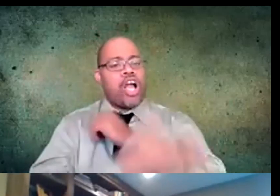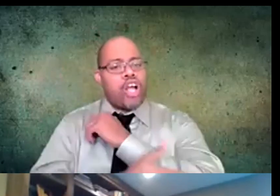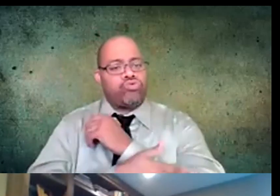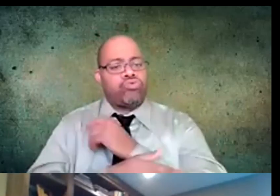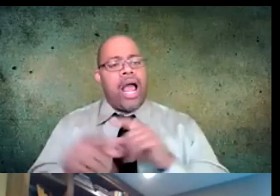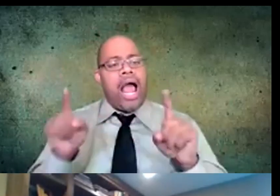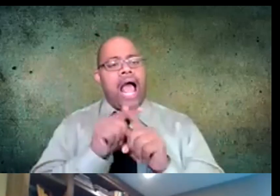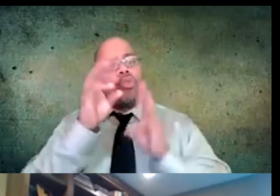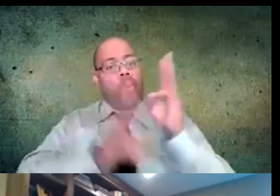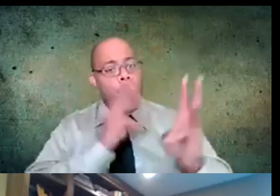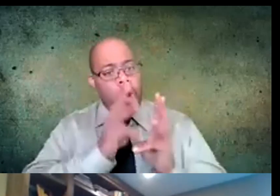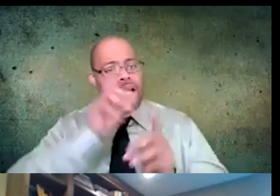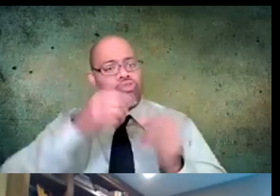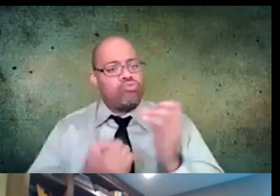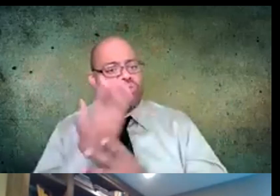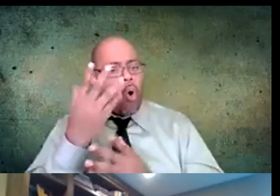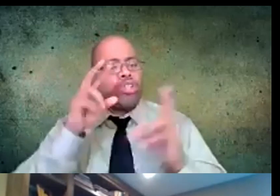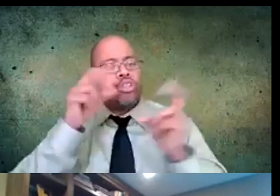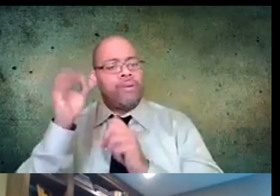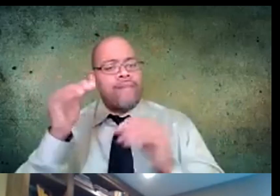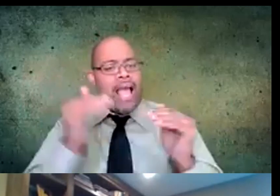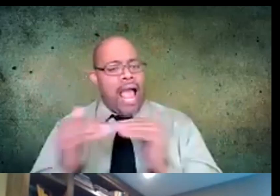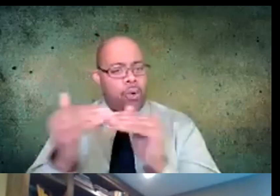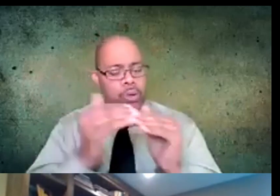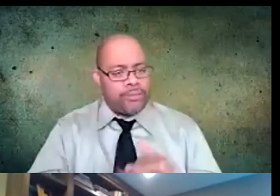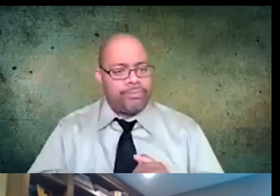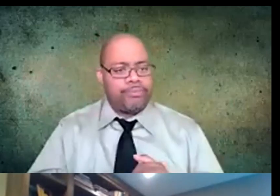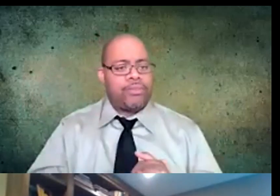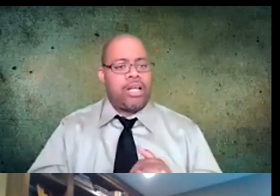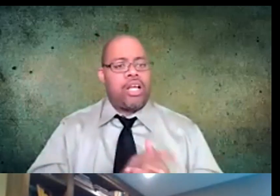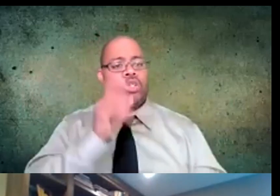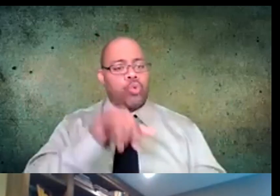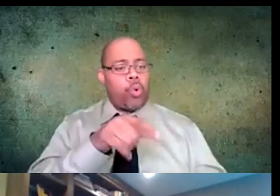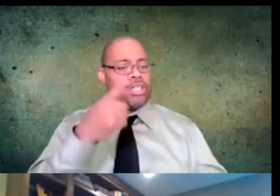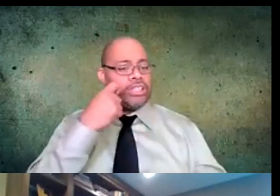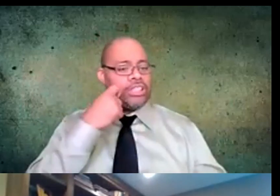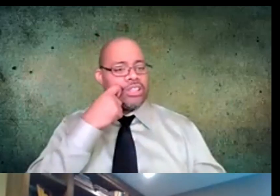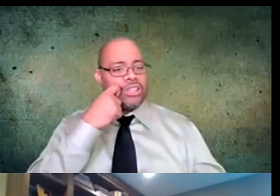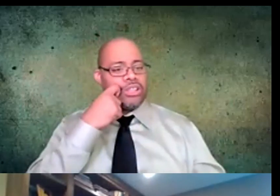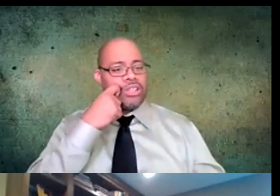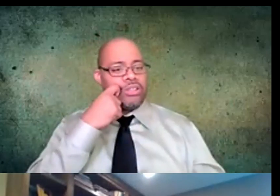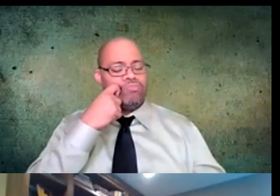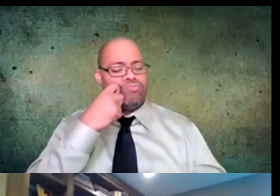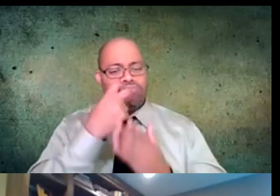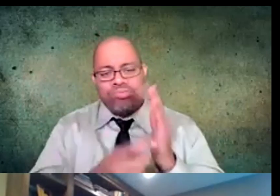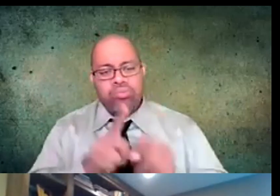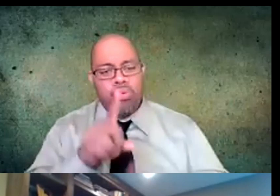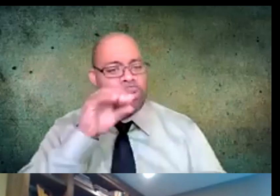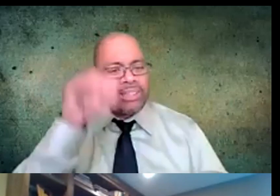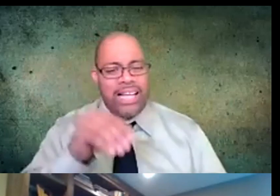the world needs to grow in terms of equity. And Tony just leaned absolutely 100%